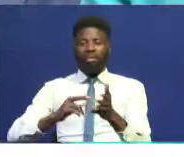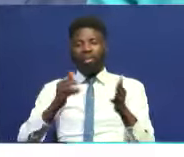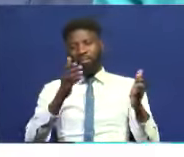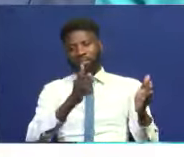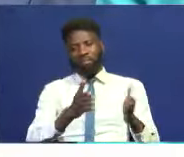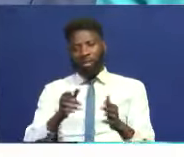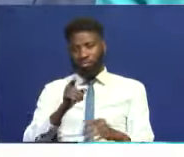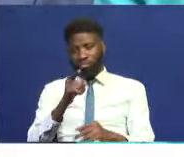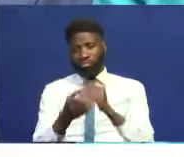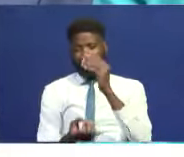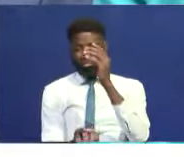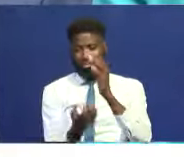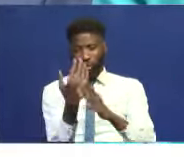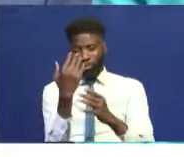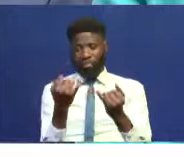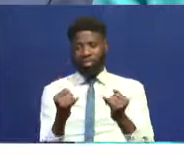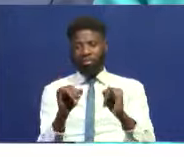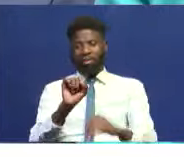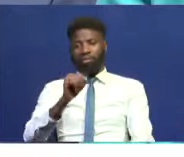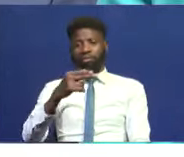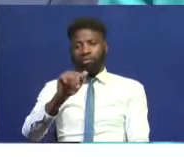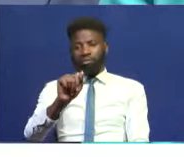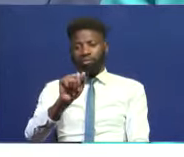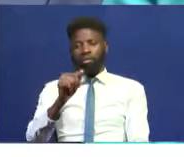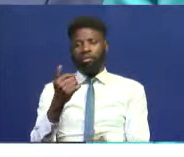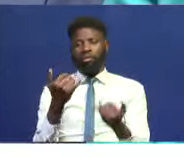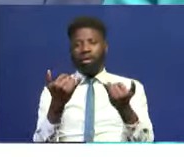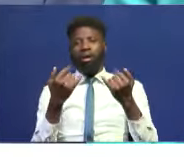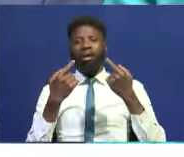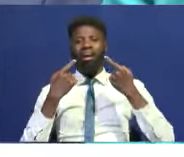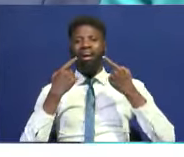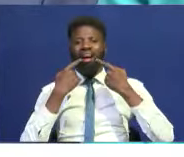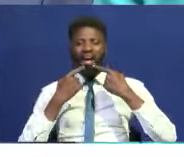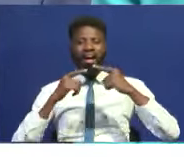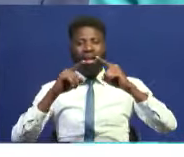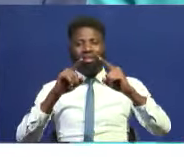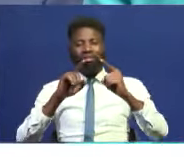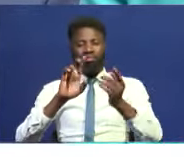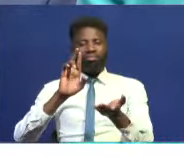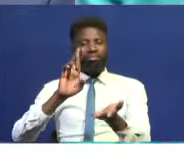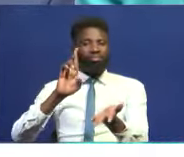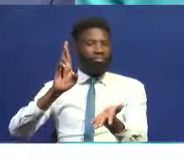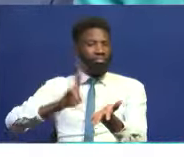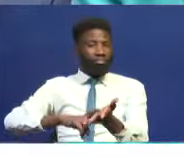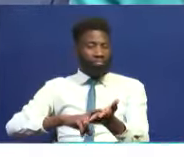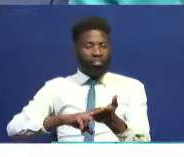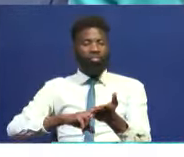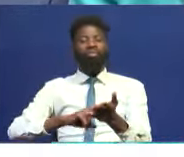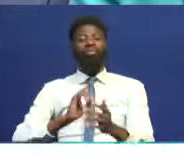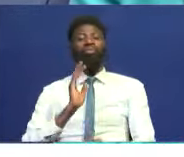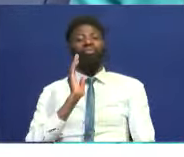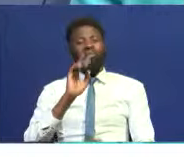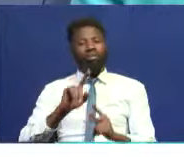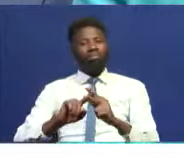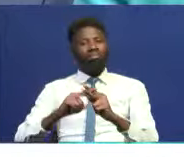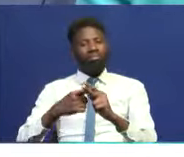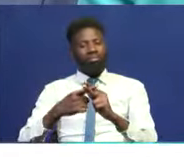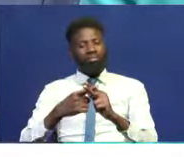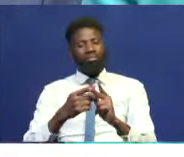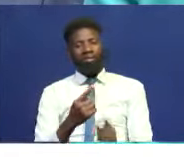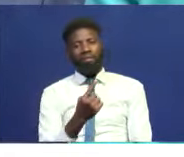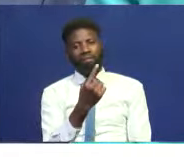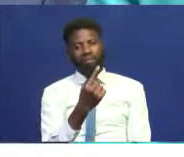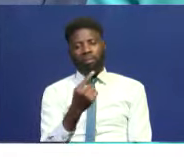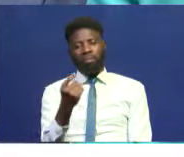Health Insurance and its benefits. I hereby announce the registration shall commence from